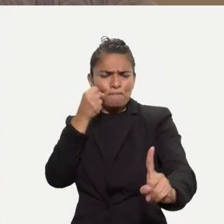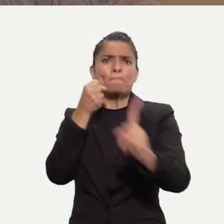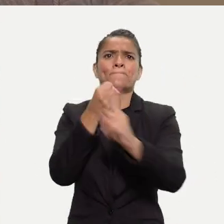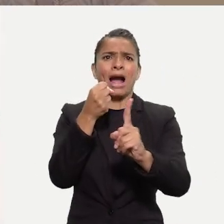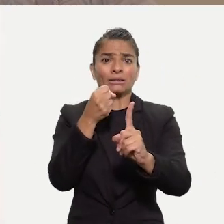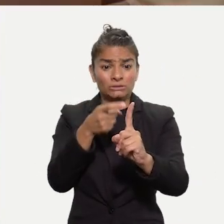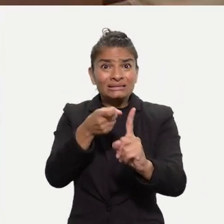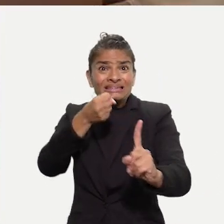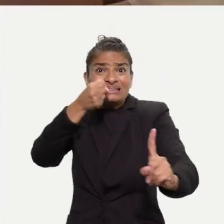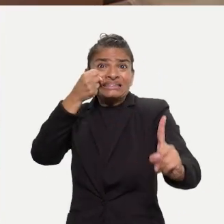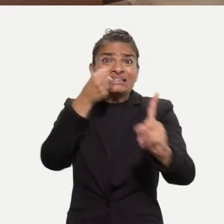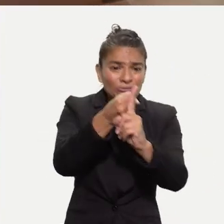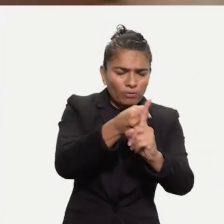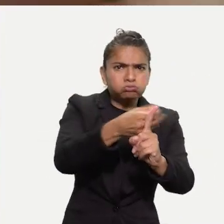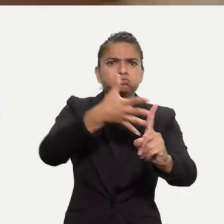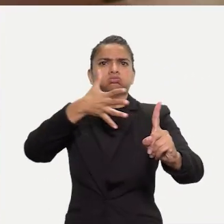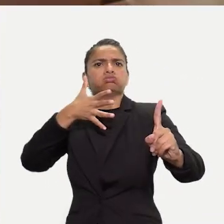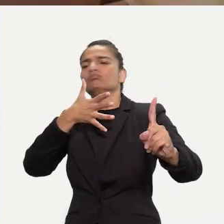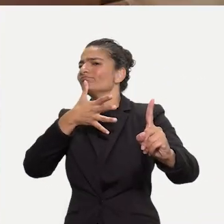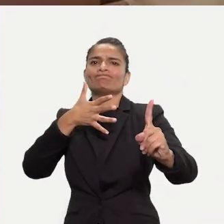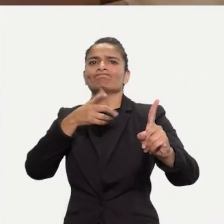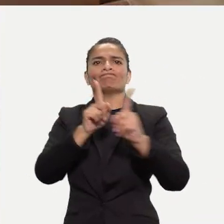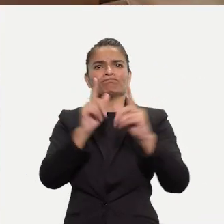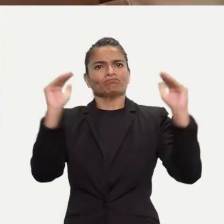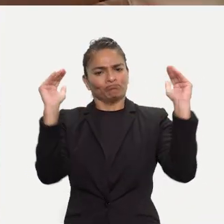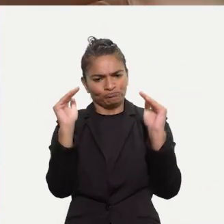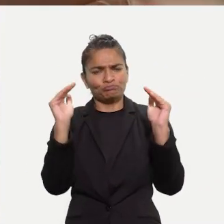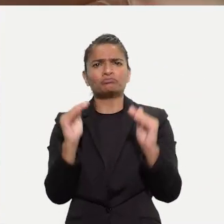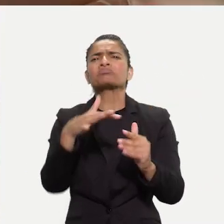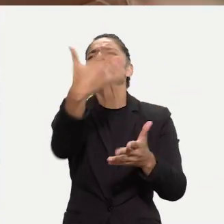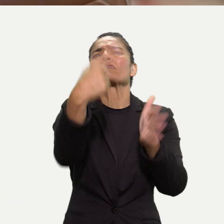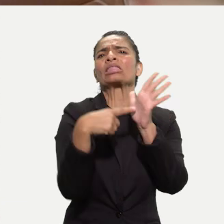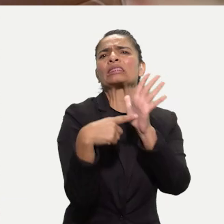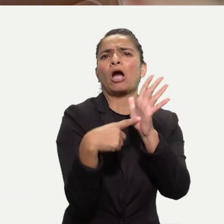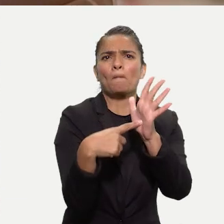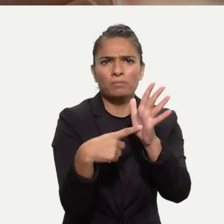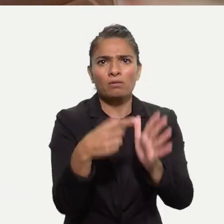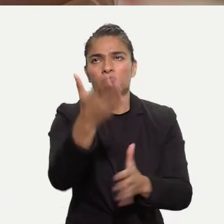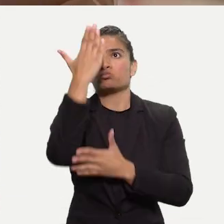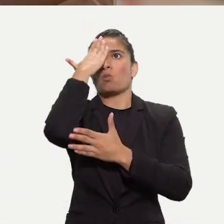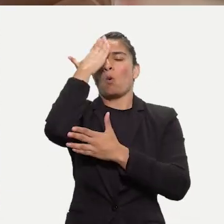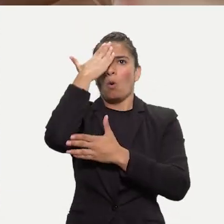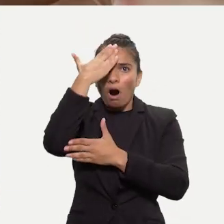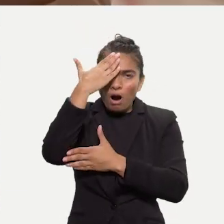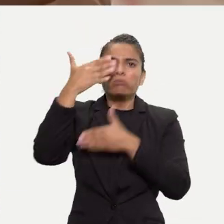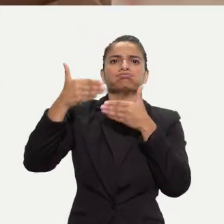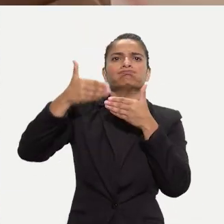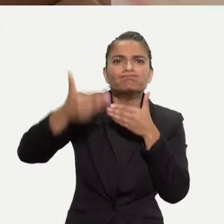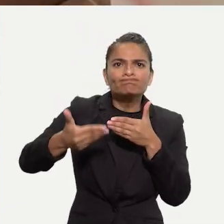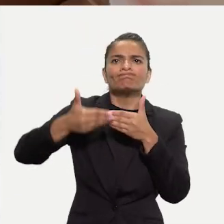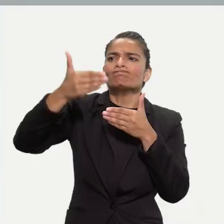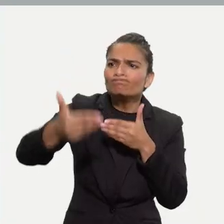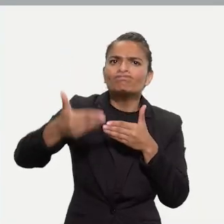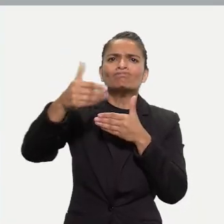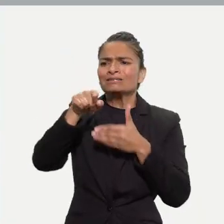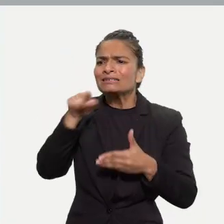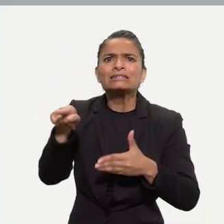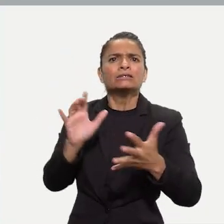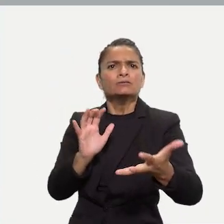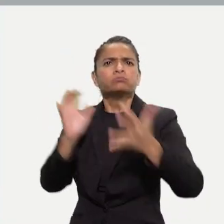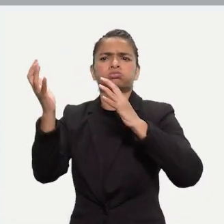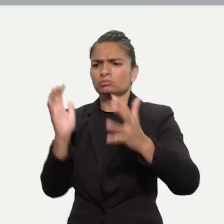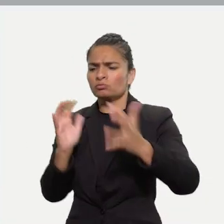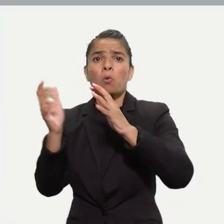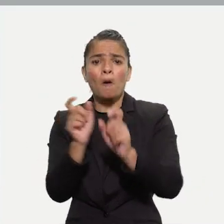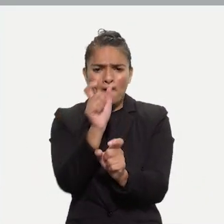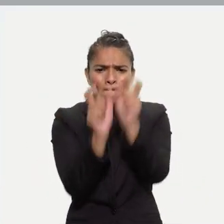of defining how to reduce disasters, how to reduce the impact of disaster risk. So for